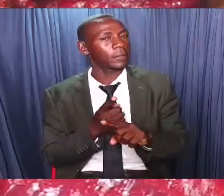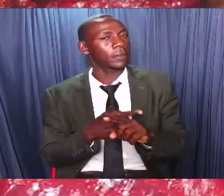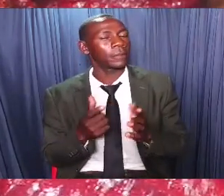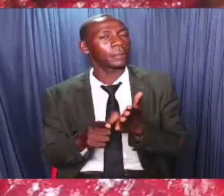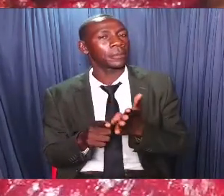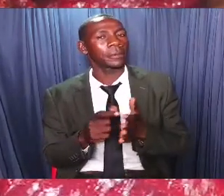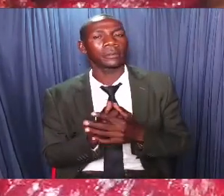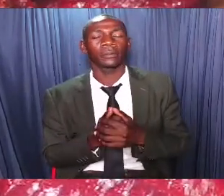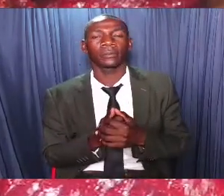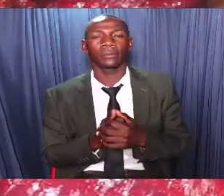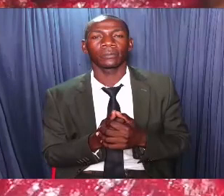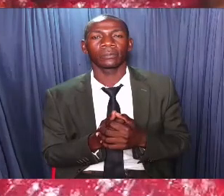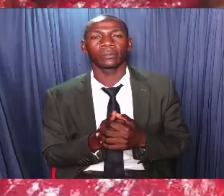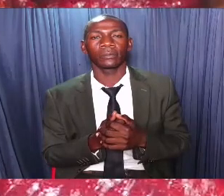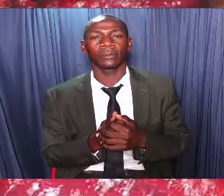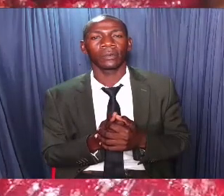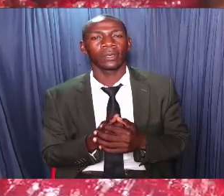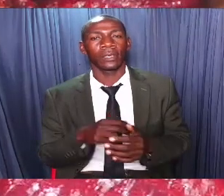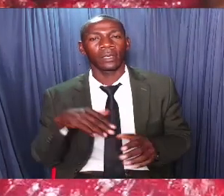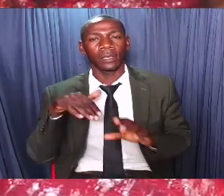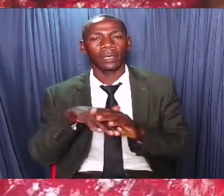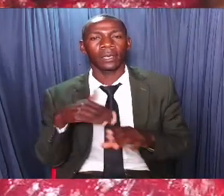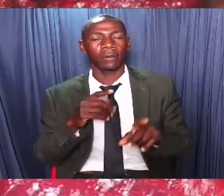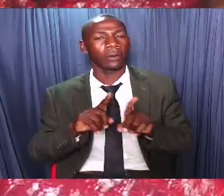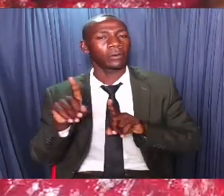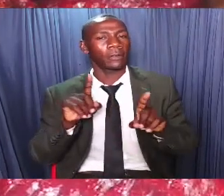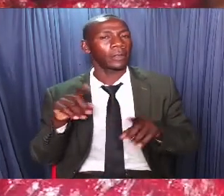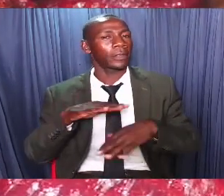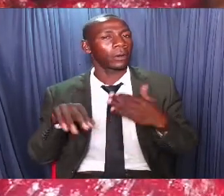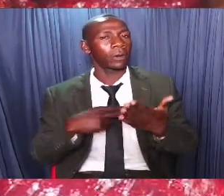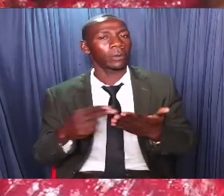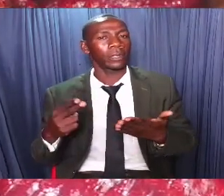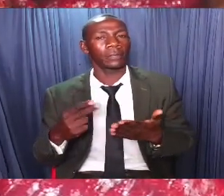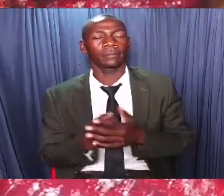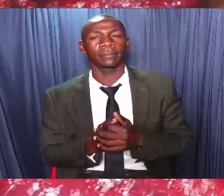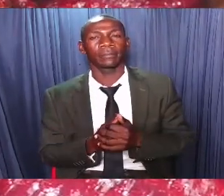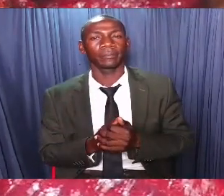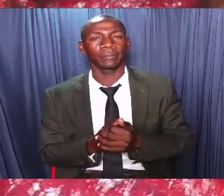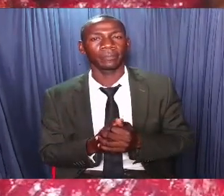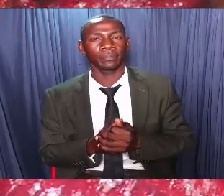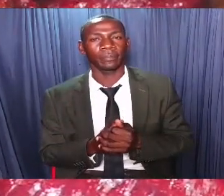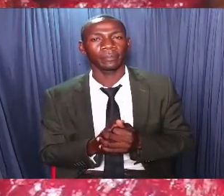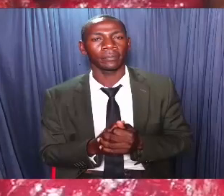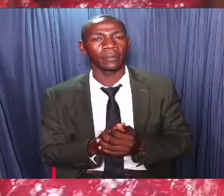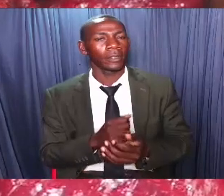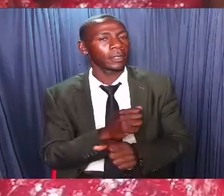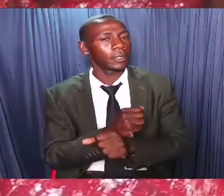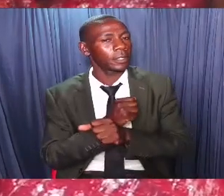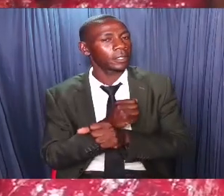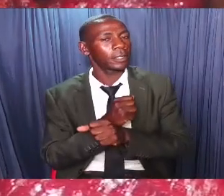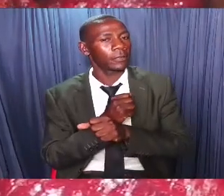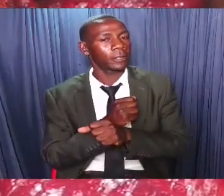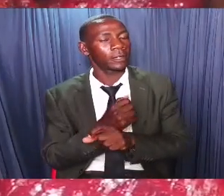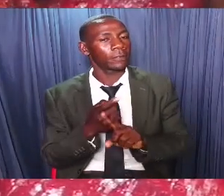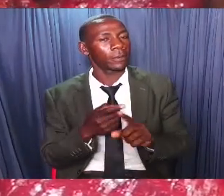us from all not good. Katika safari zetu za wiki nzima. Have you been traveling around the whole week? Ametuepusha na kila jambo